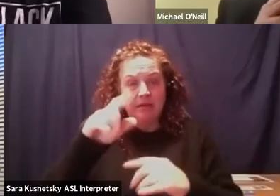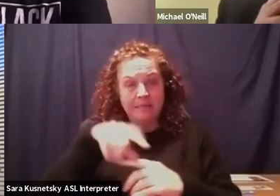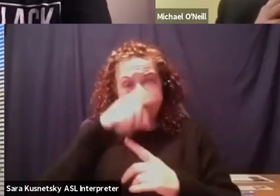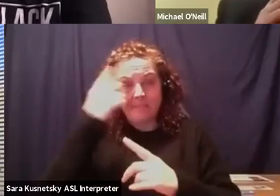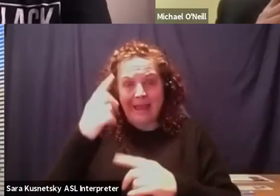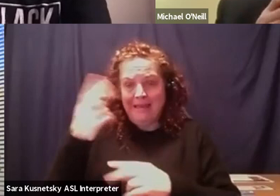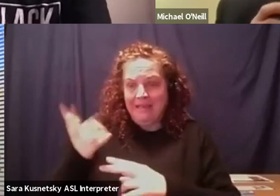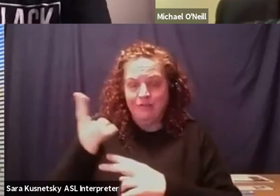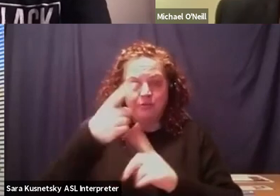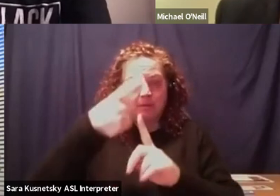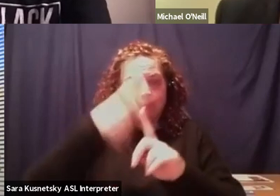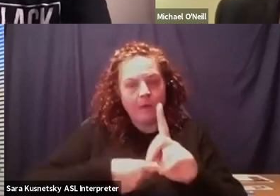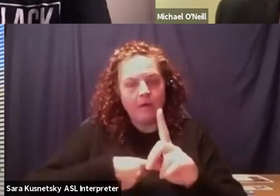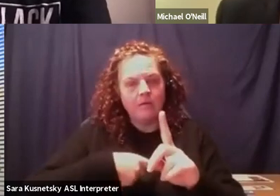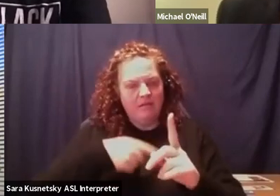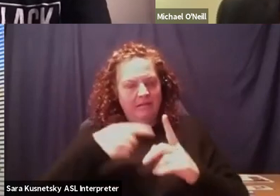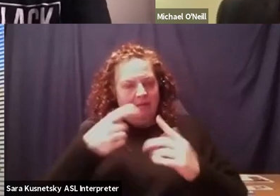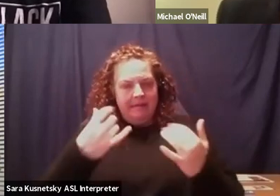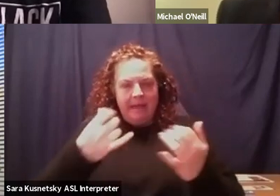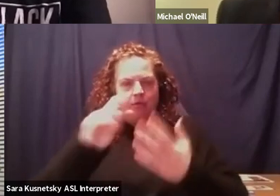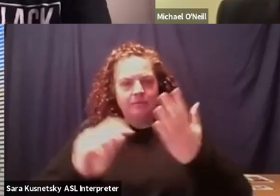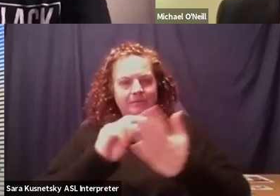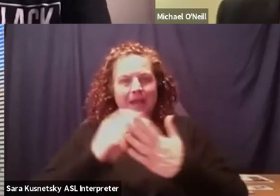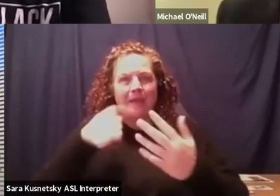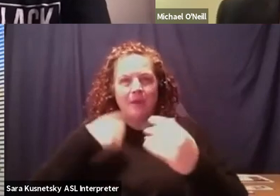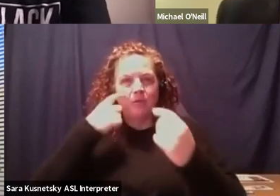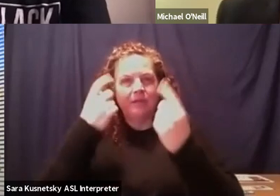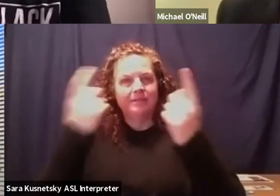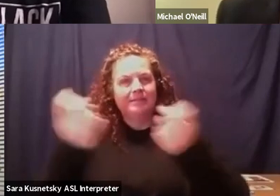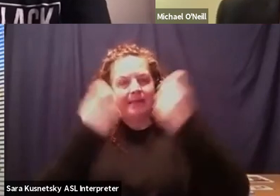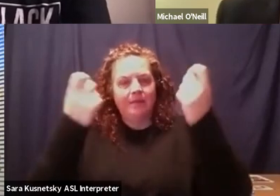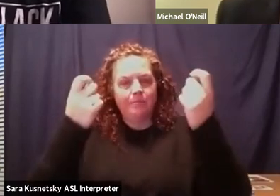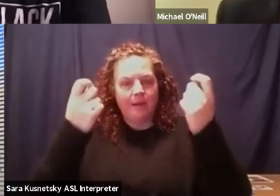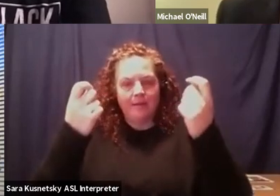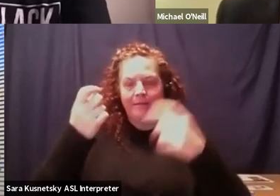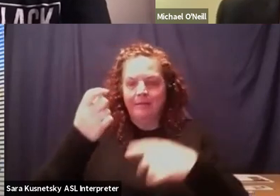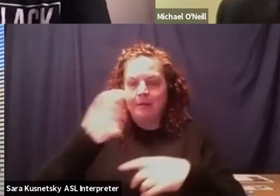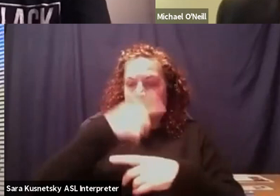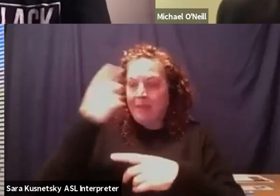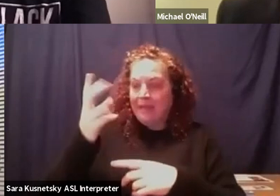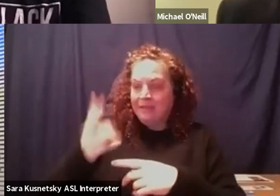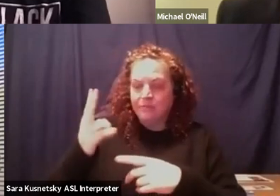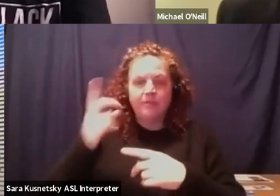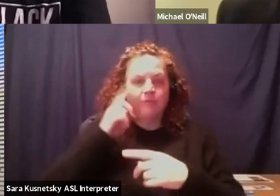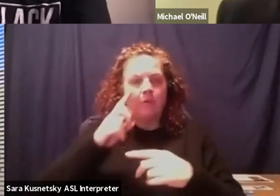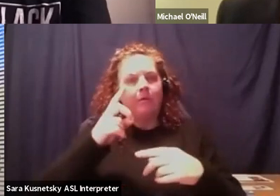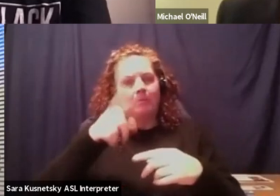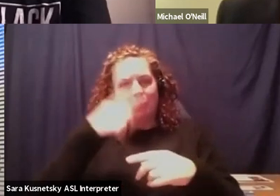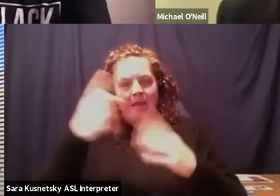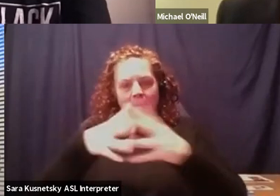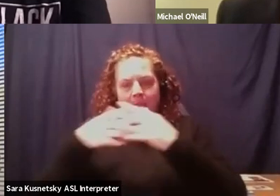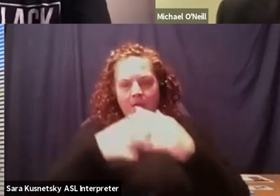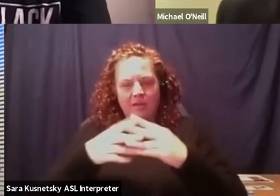we celebrate the accomplishments of Black Americans. And the fact is that Black history is part of America's